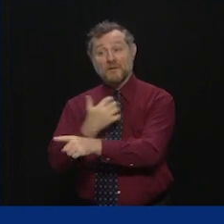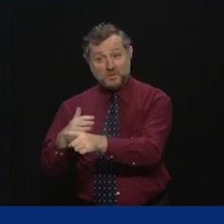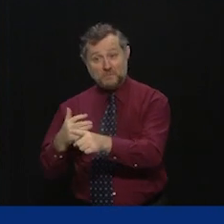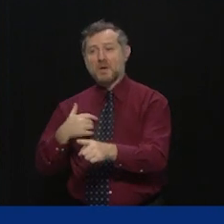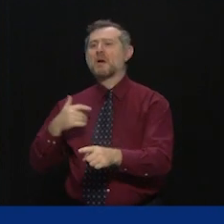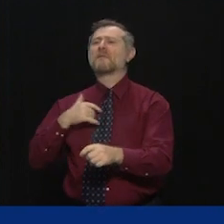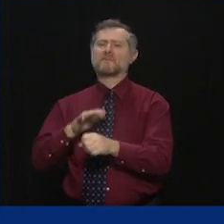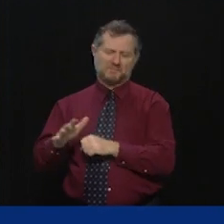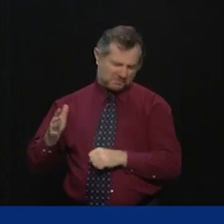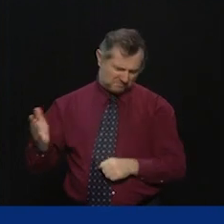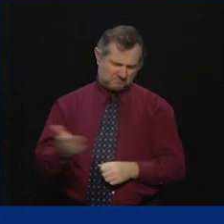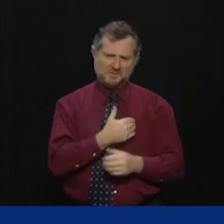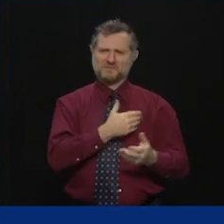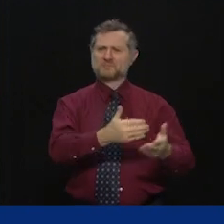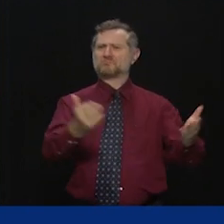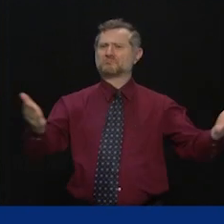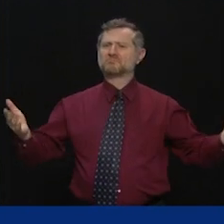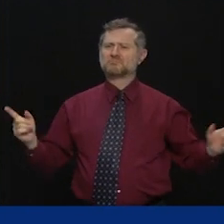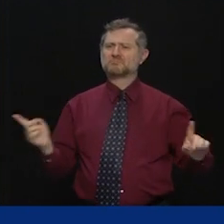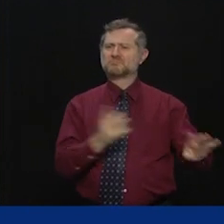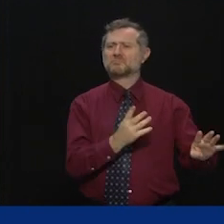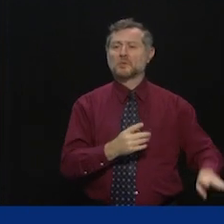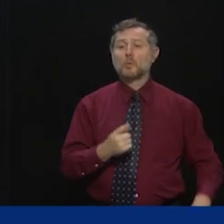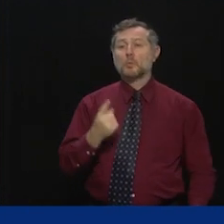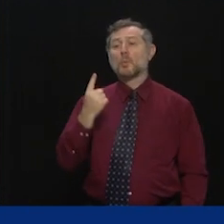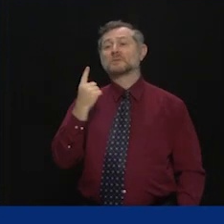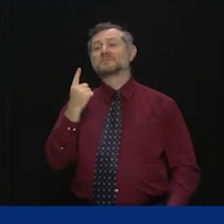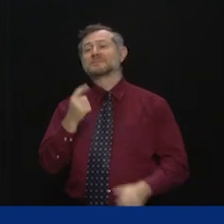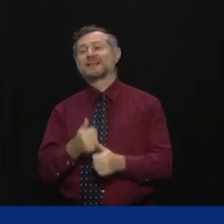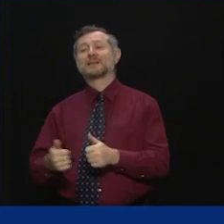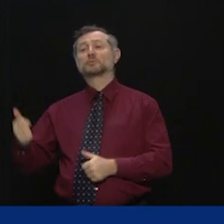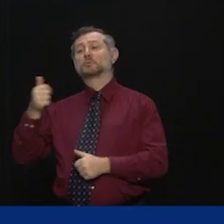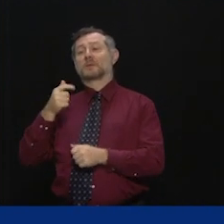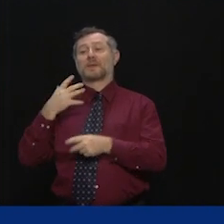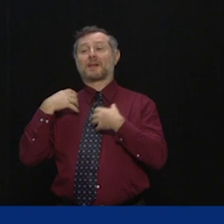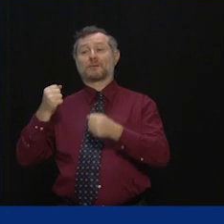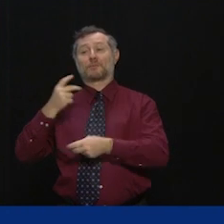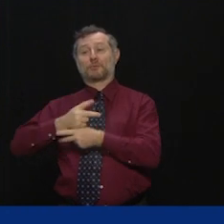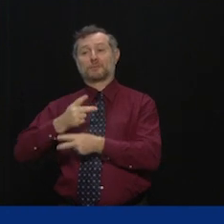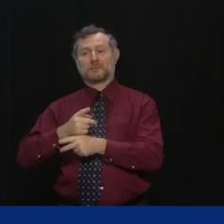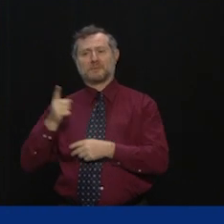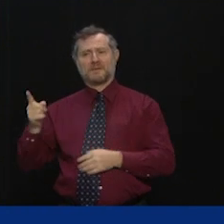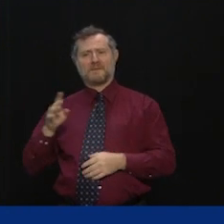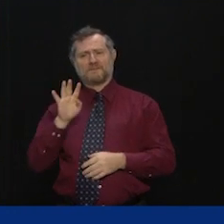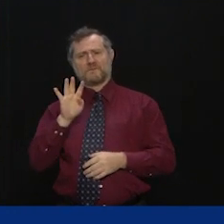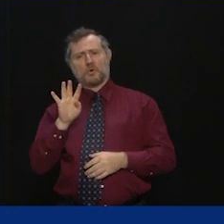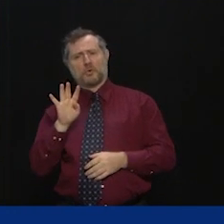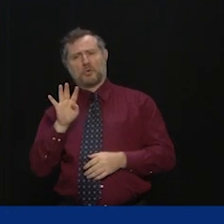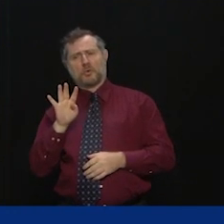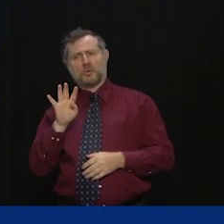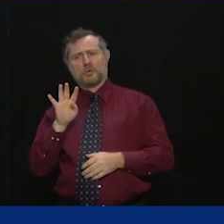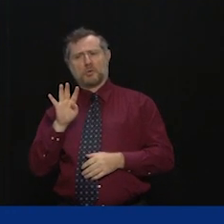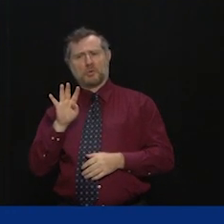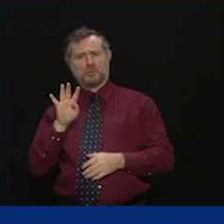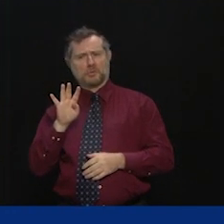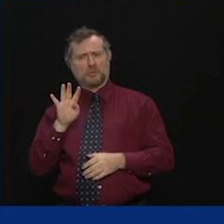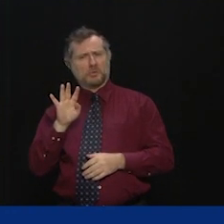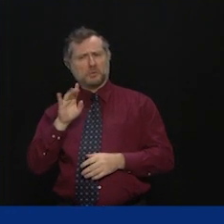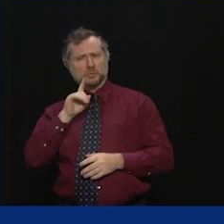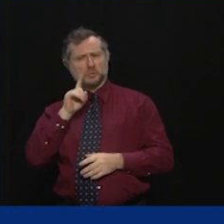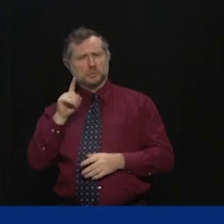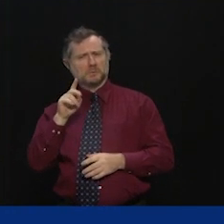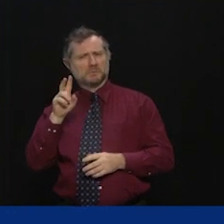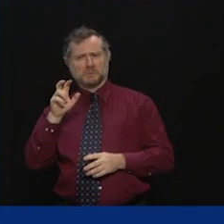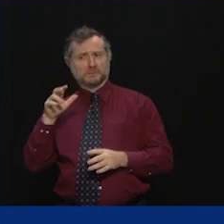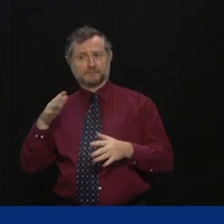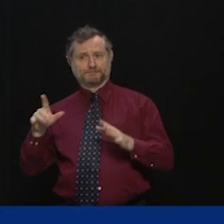healthcare organization. He has 48,000 people, 200 to 300 he anticipates will not show up for their jobs. He didn't view that